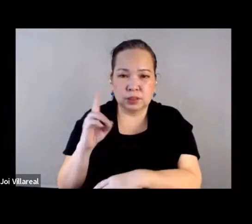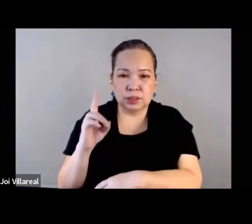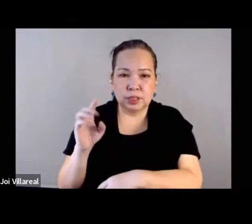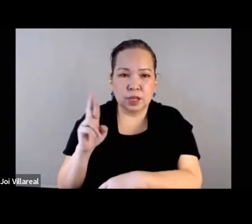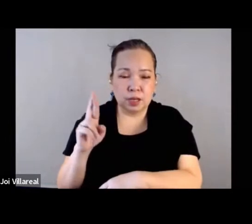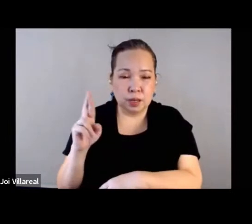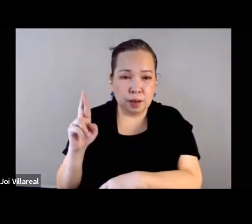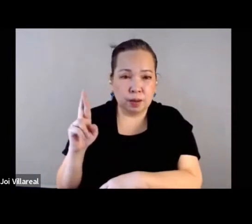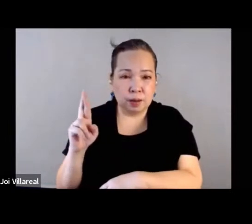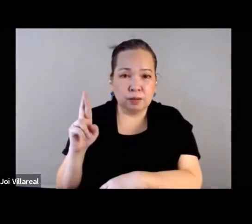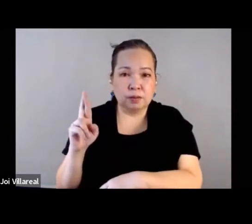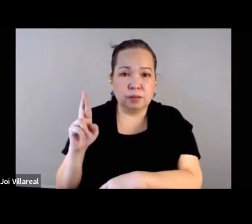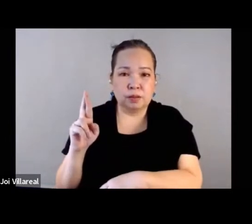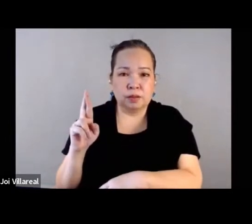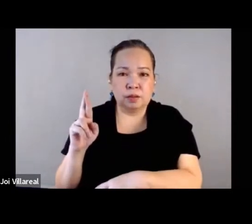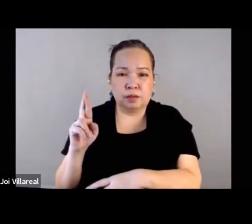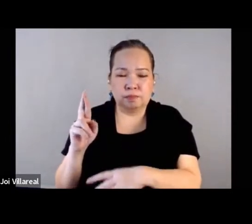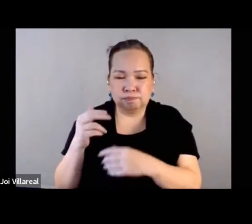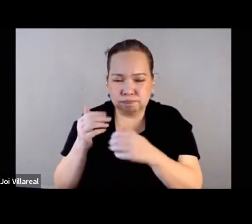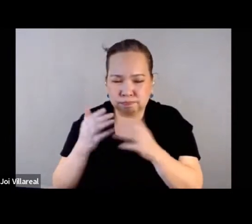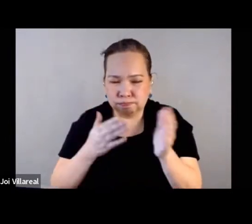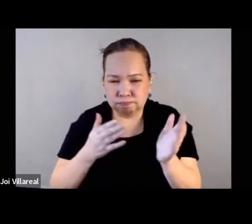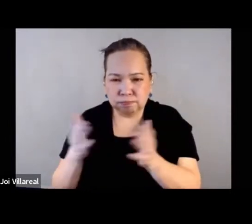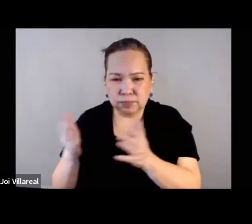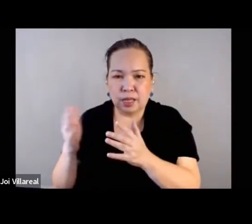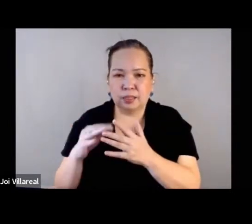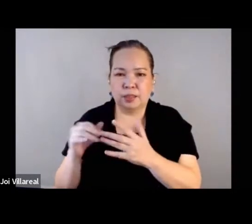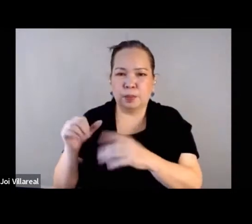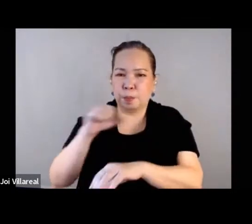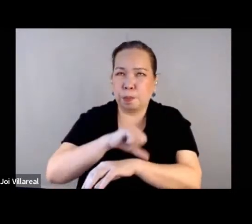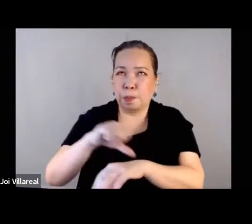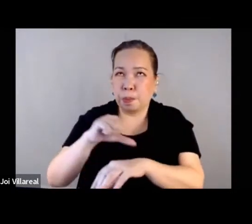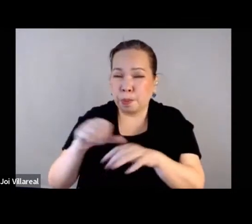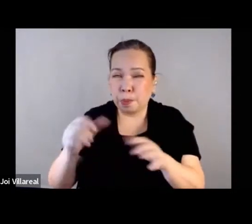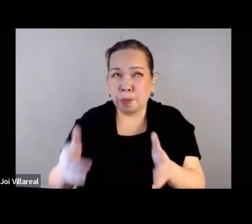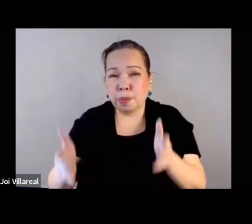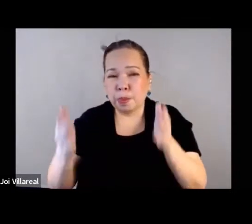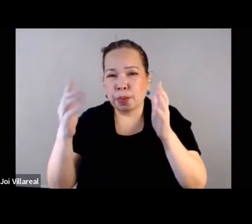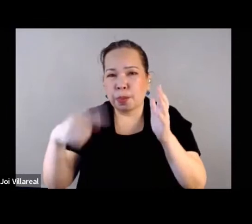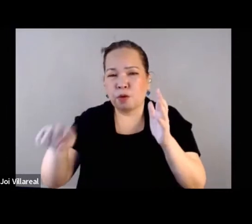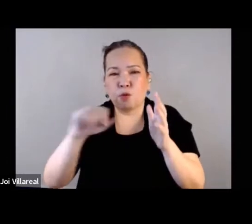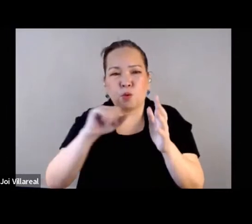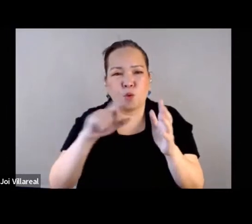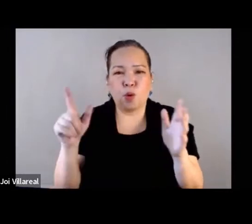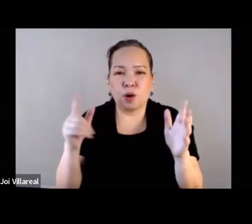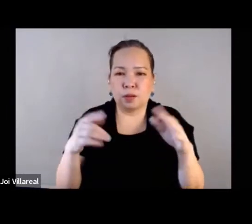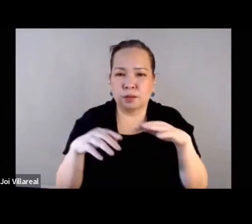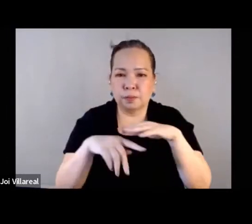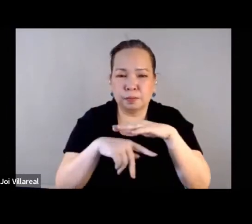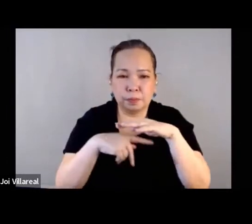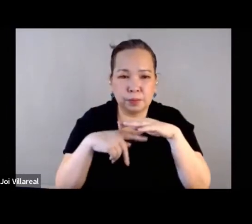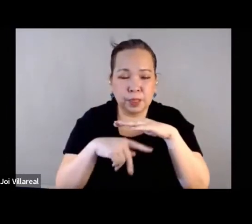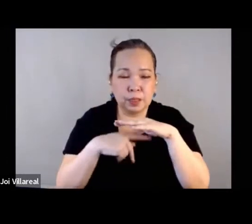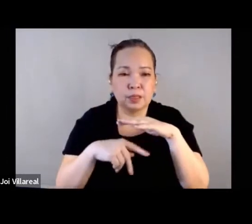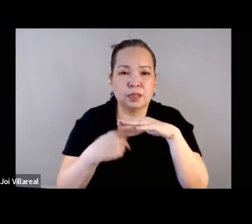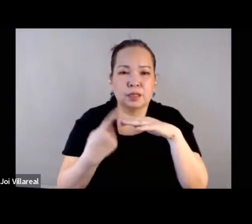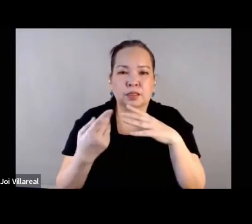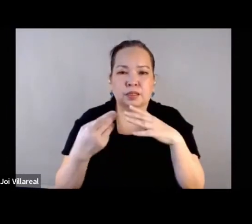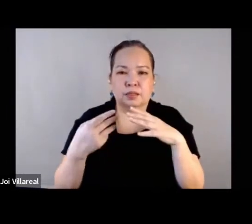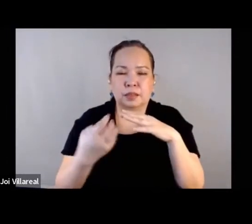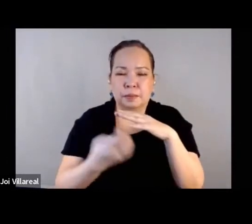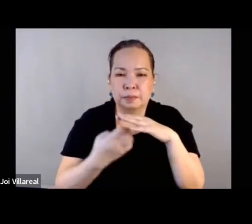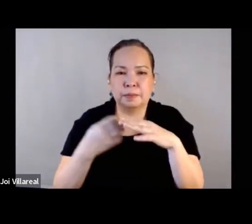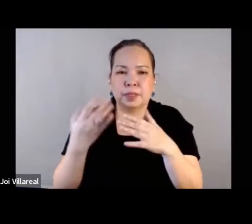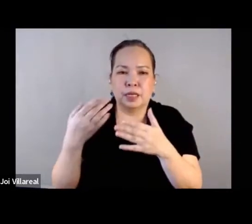master design and architectural plans for all primary and secondary schools in